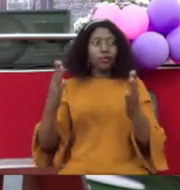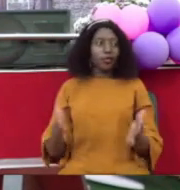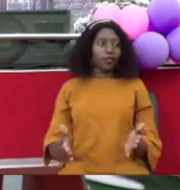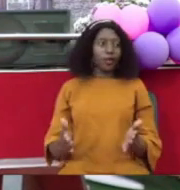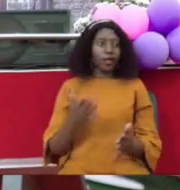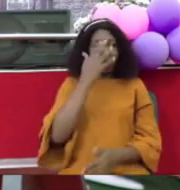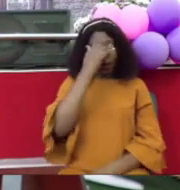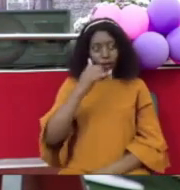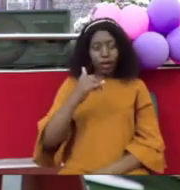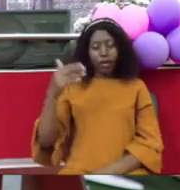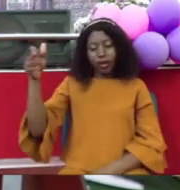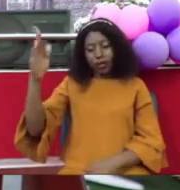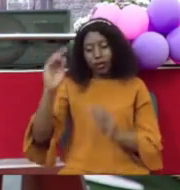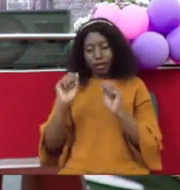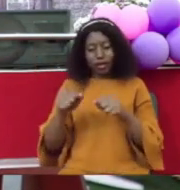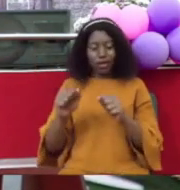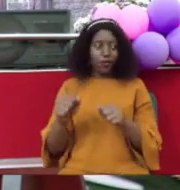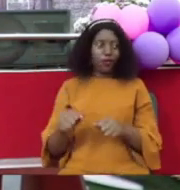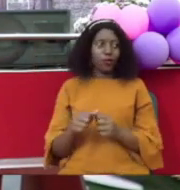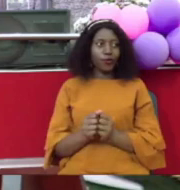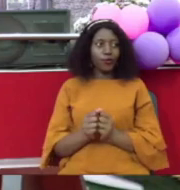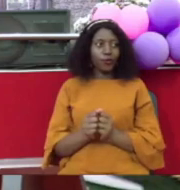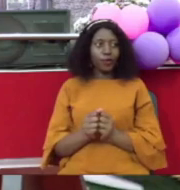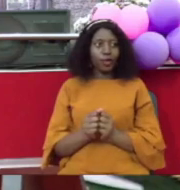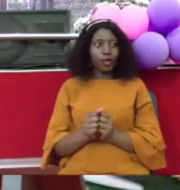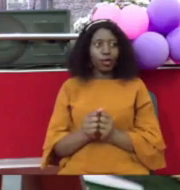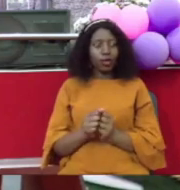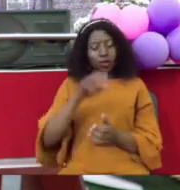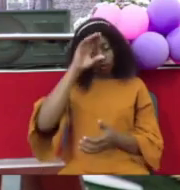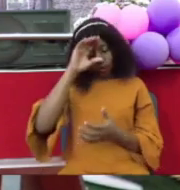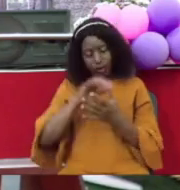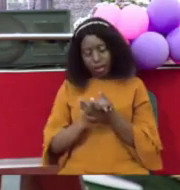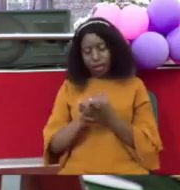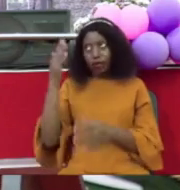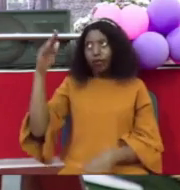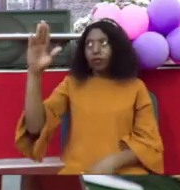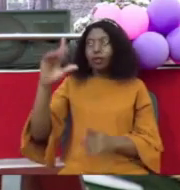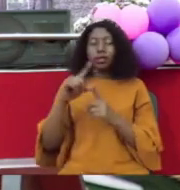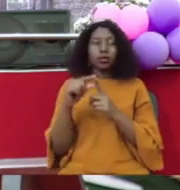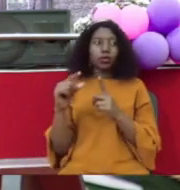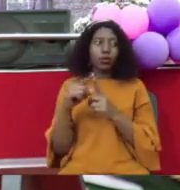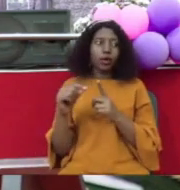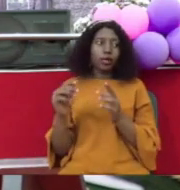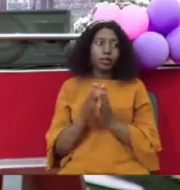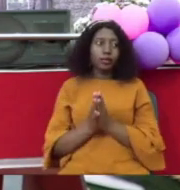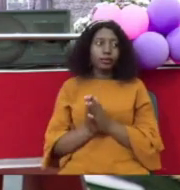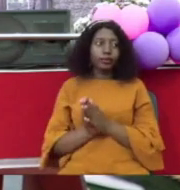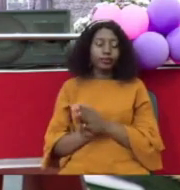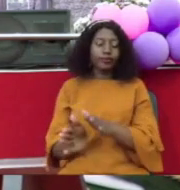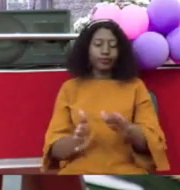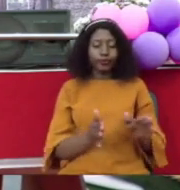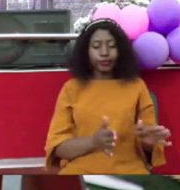sababu Mungu ana uwezo. So we believe his word. Tunaamini neno lake. Now, to be empowered to fulfill